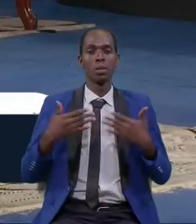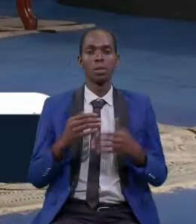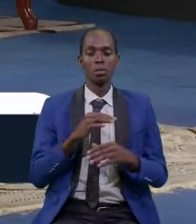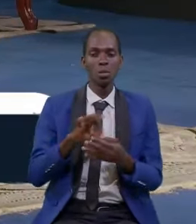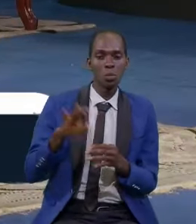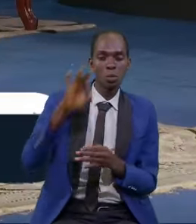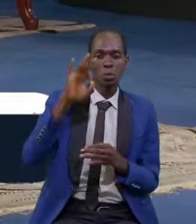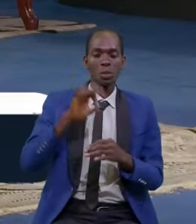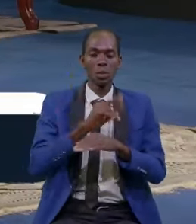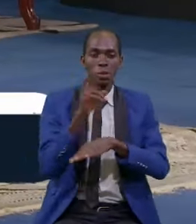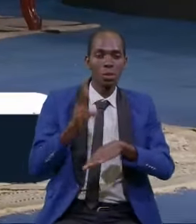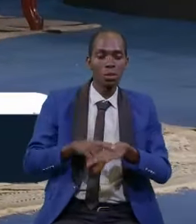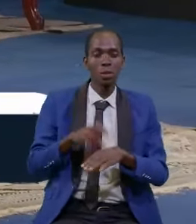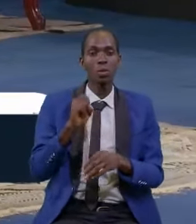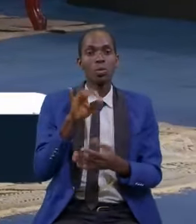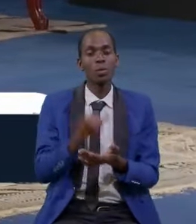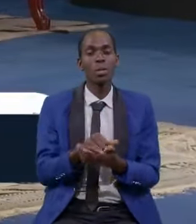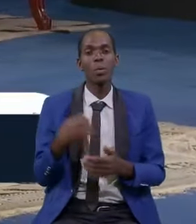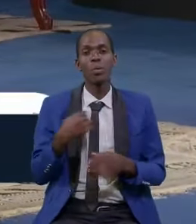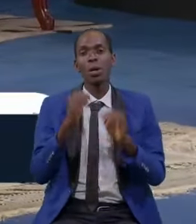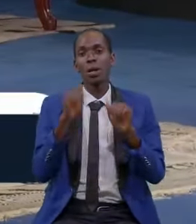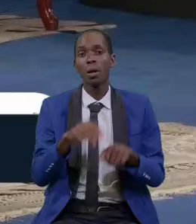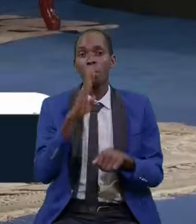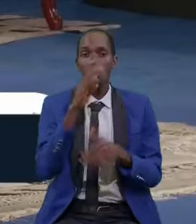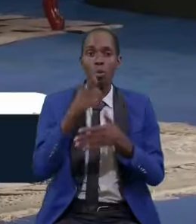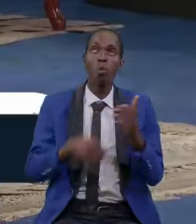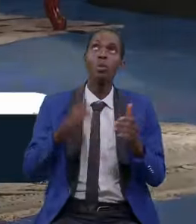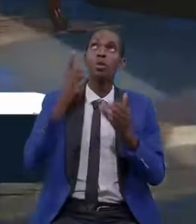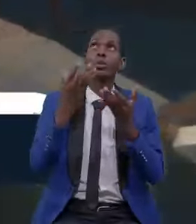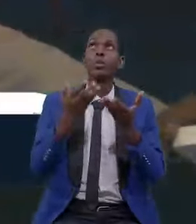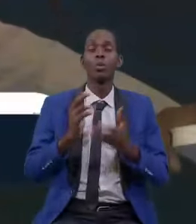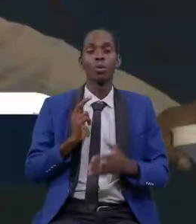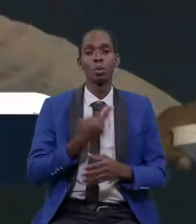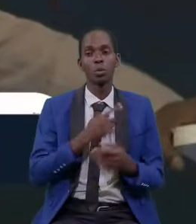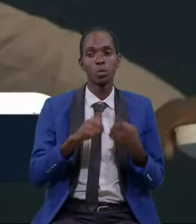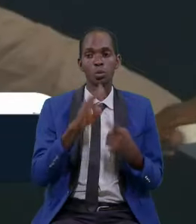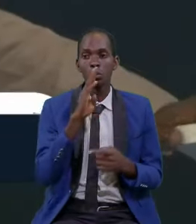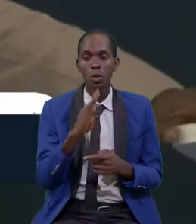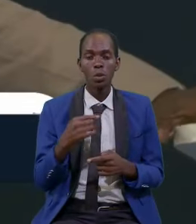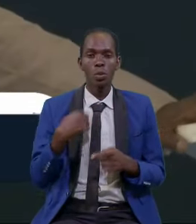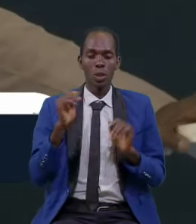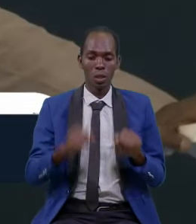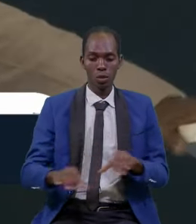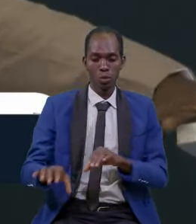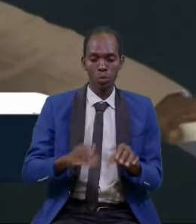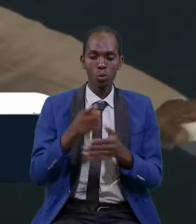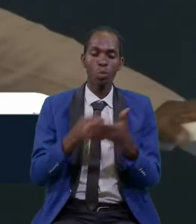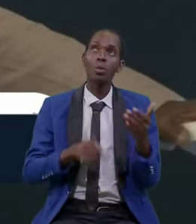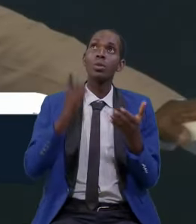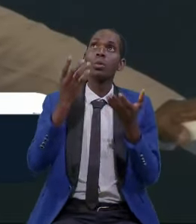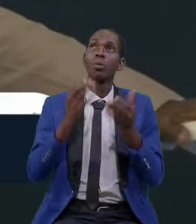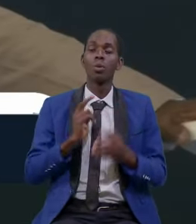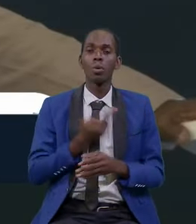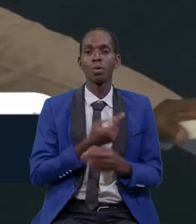that we can be what he wants us to be, we can do what he wants us to do, and we can